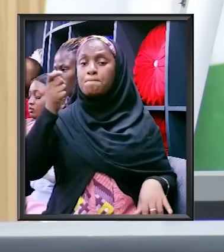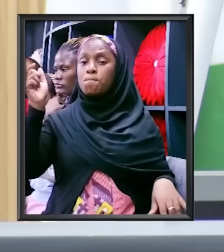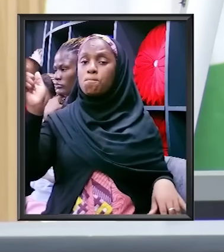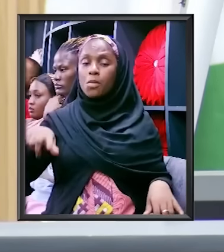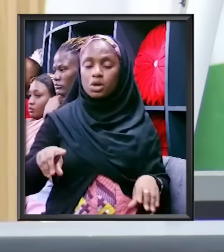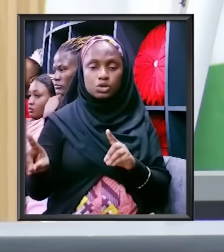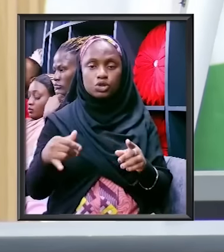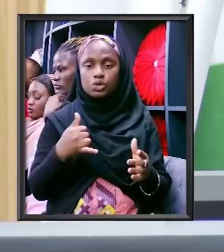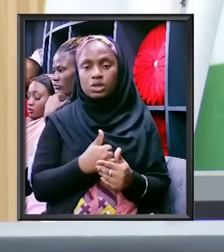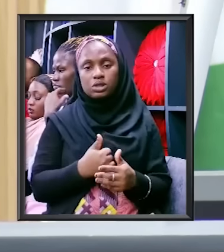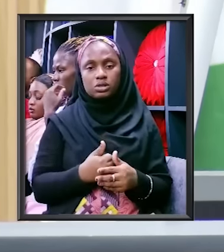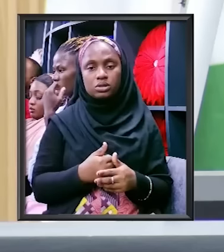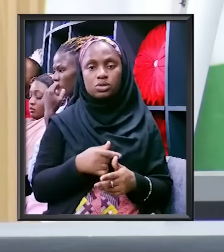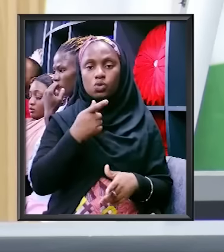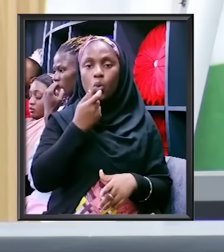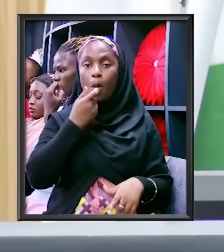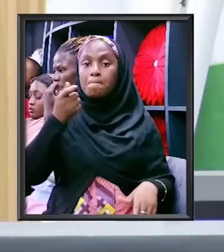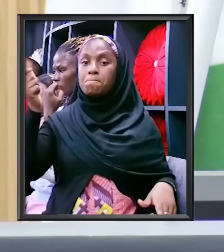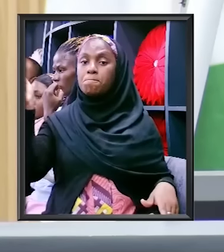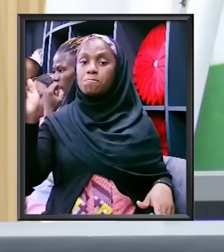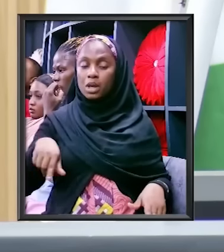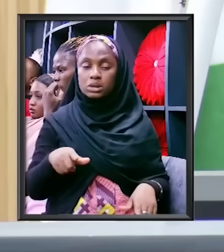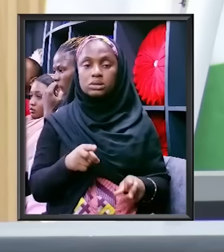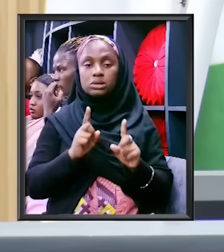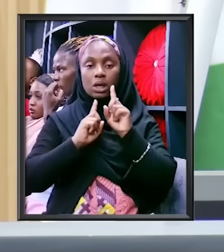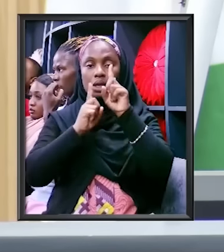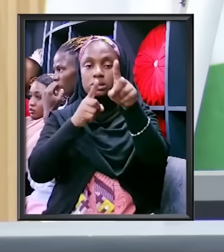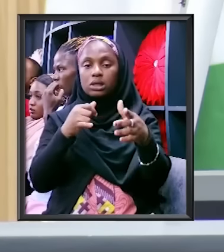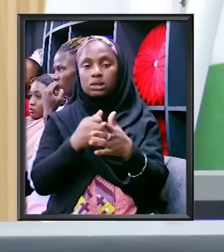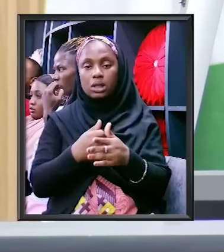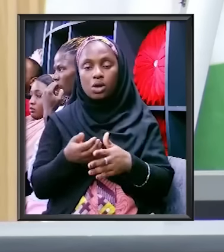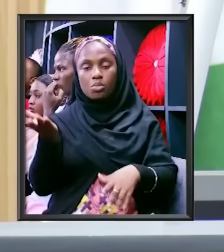it to her that you must answer me now before